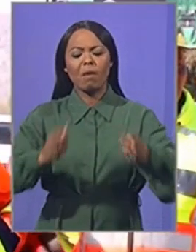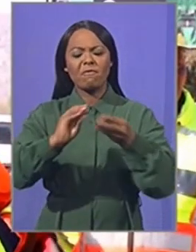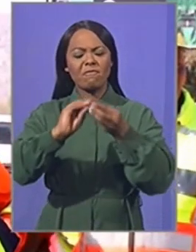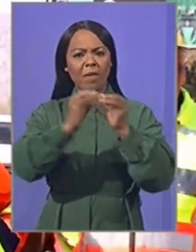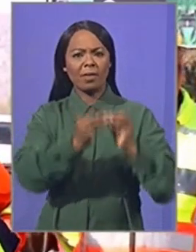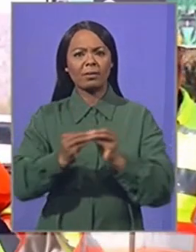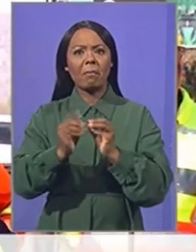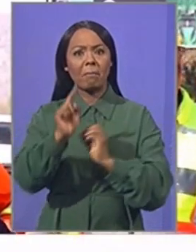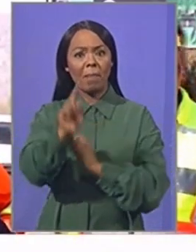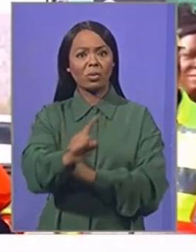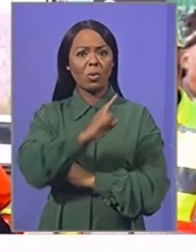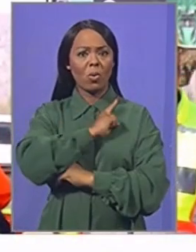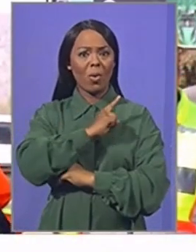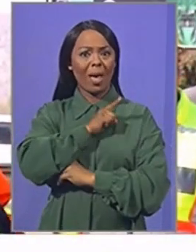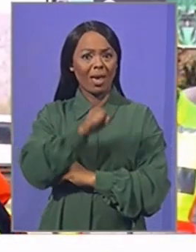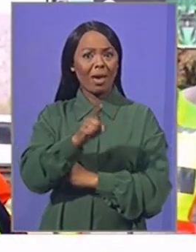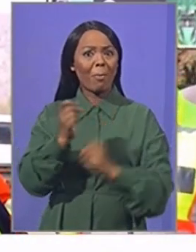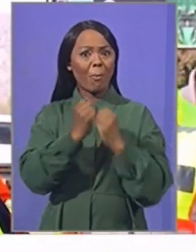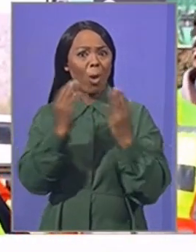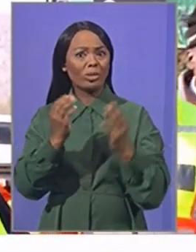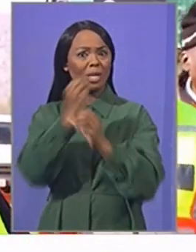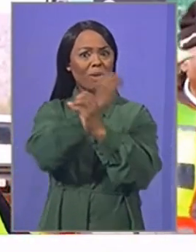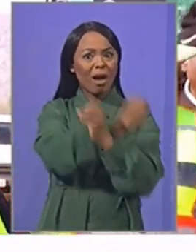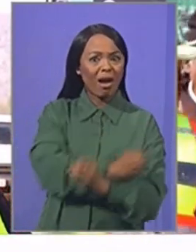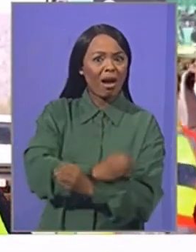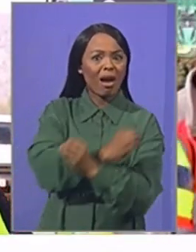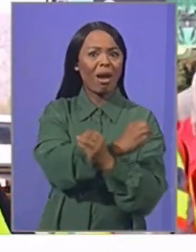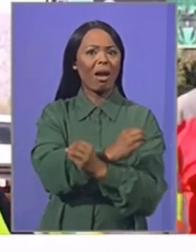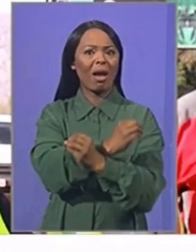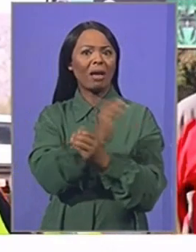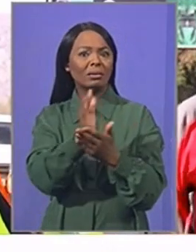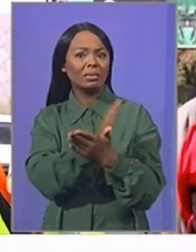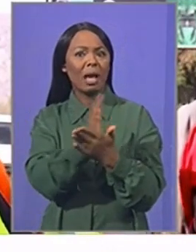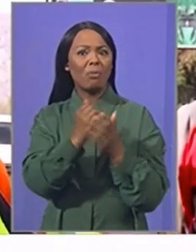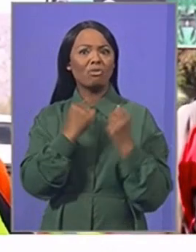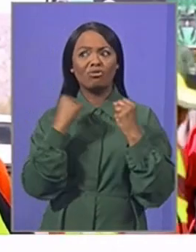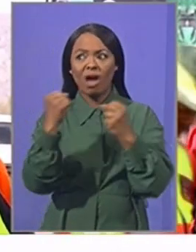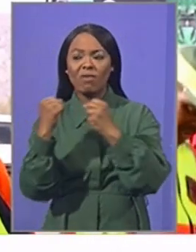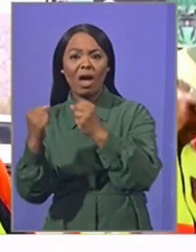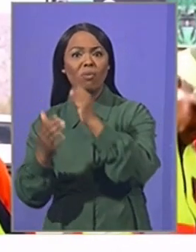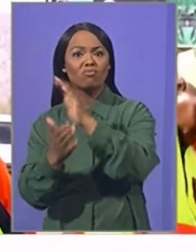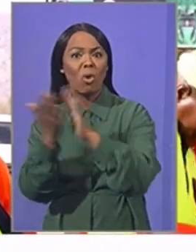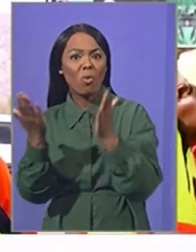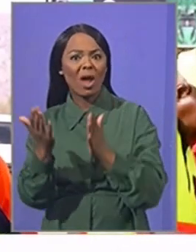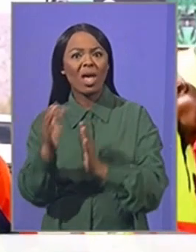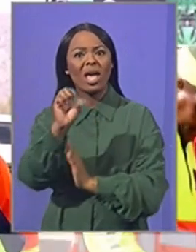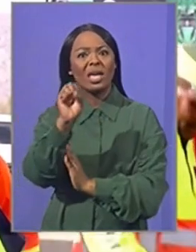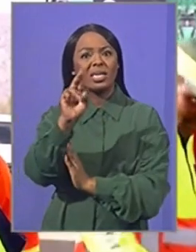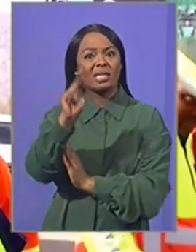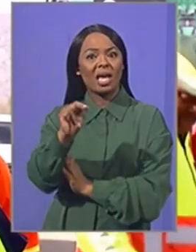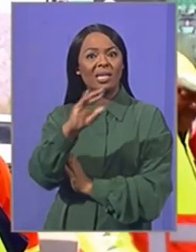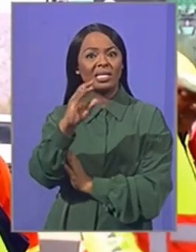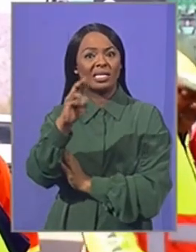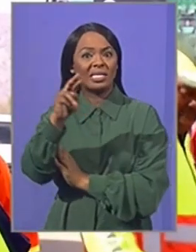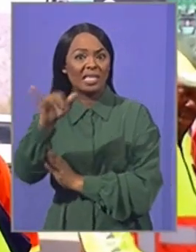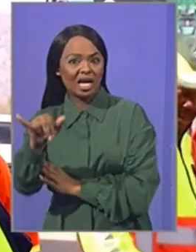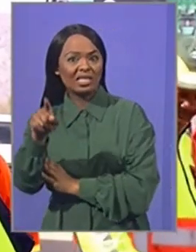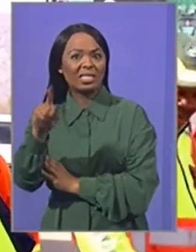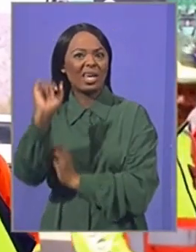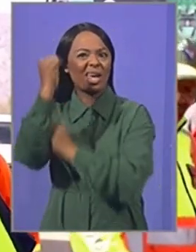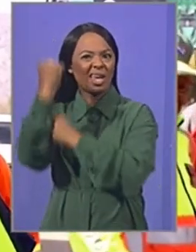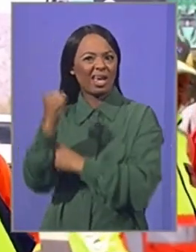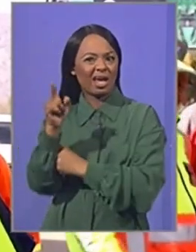e tsamaiwa ke di-tourist go ya Sun City and re batla go bona economy